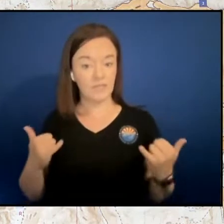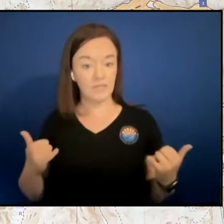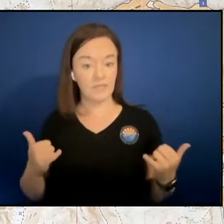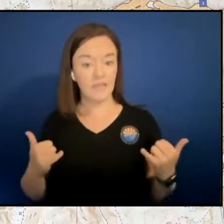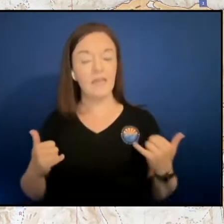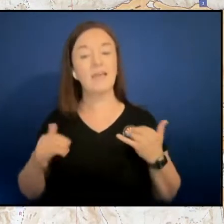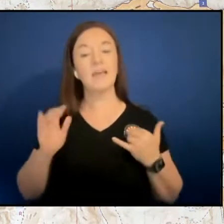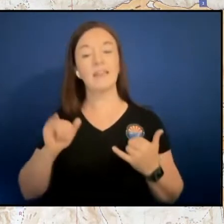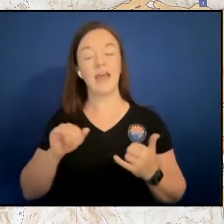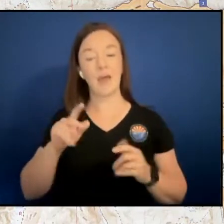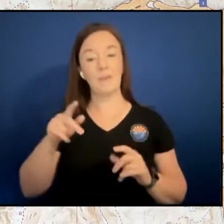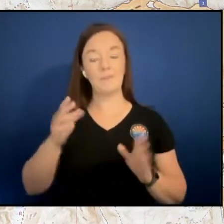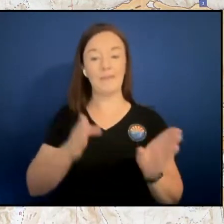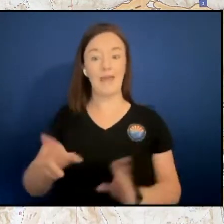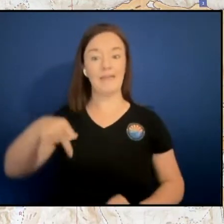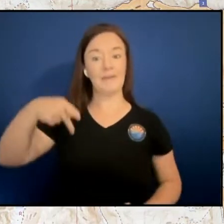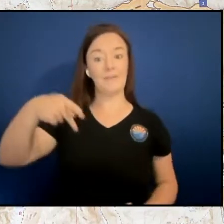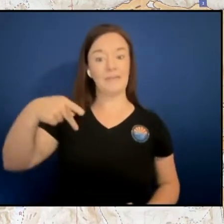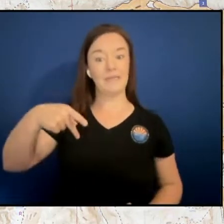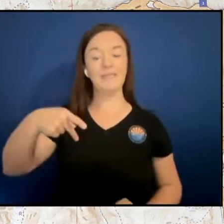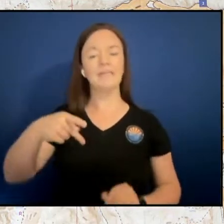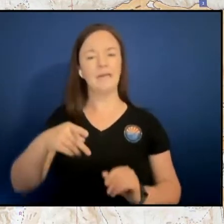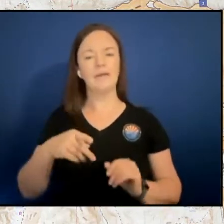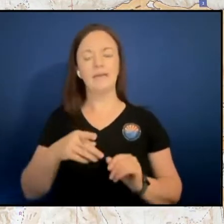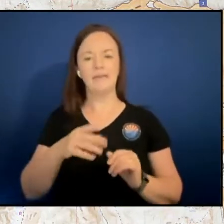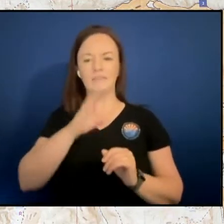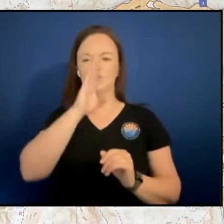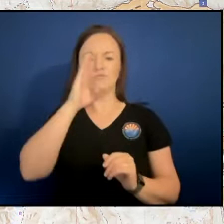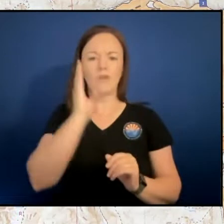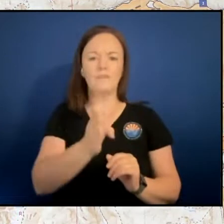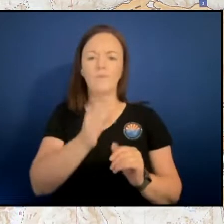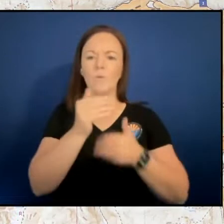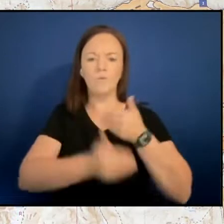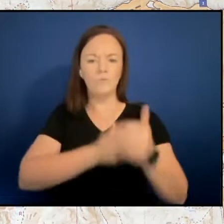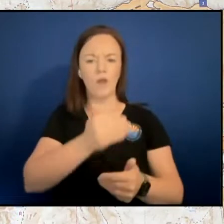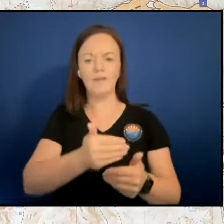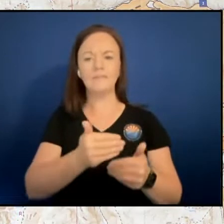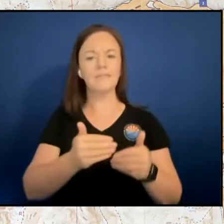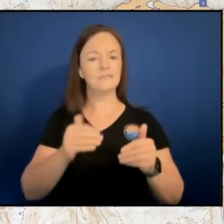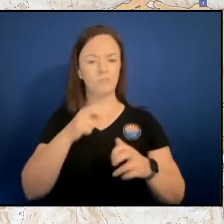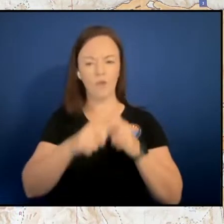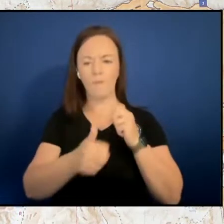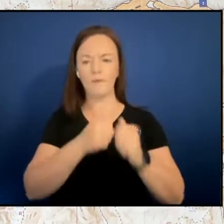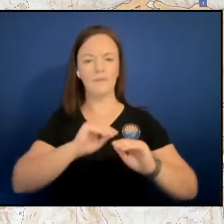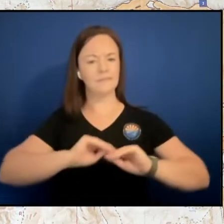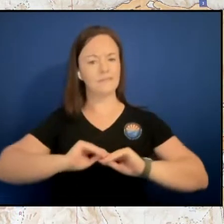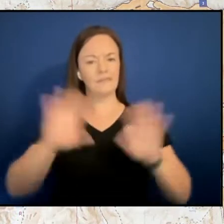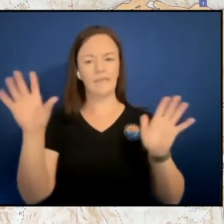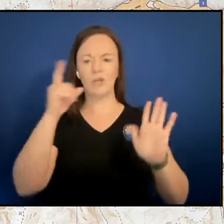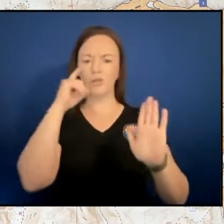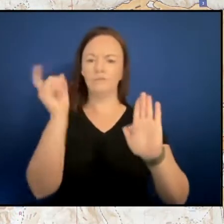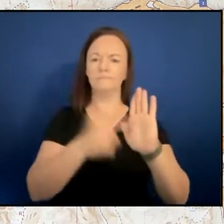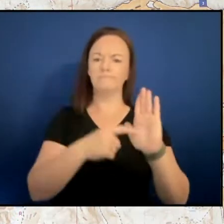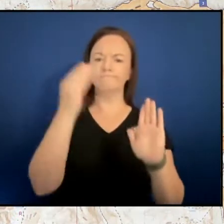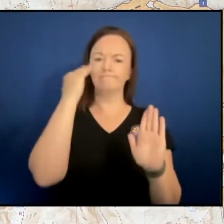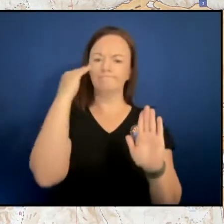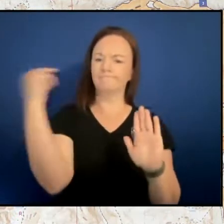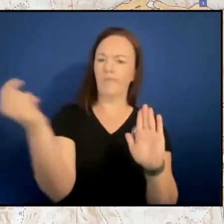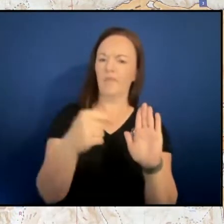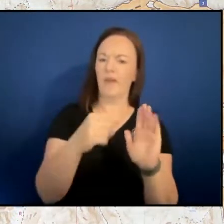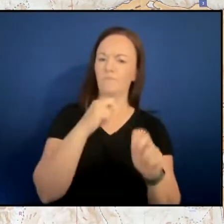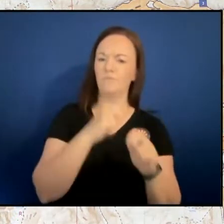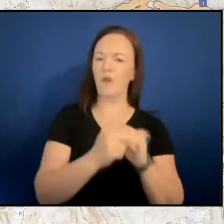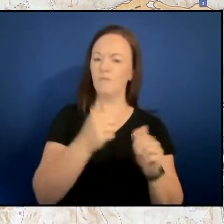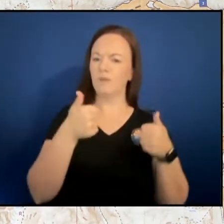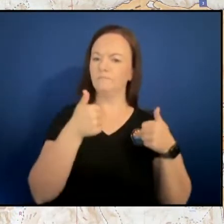process when the problem is clearly defined and is knowable. And so the problems that we're facing today, and